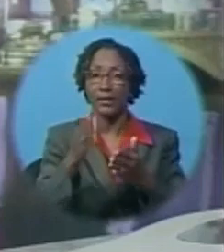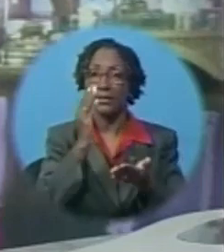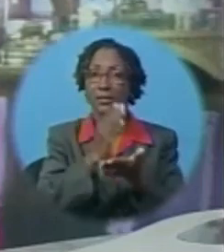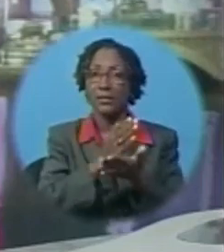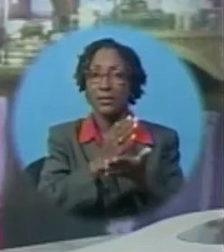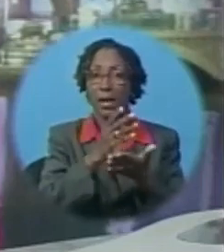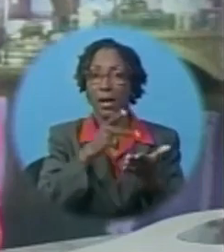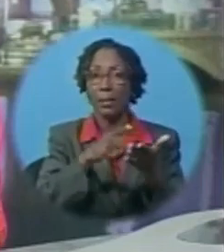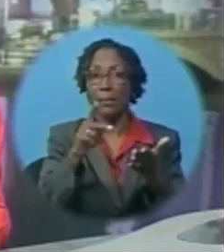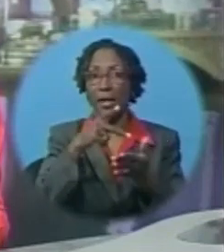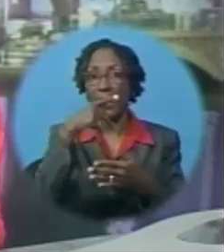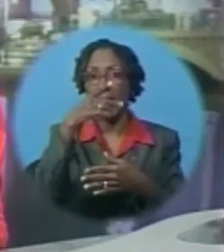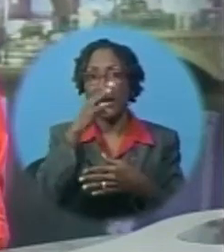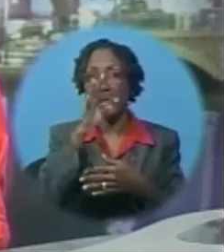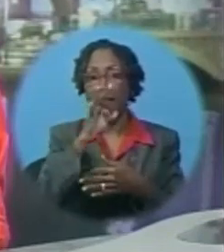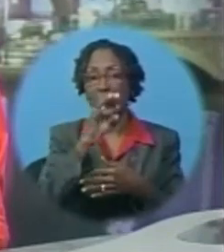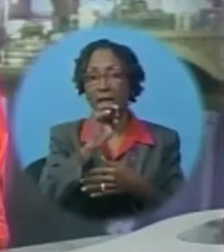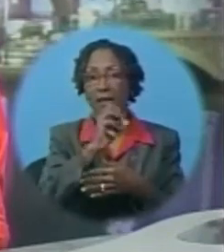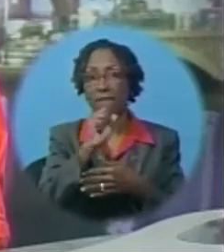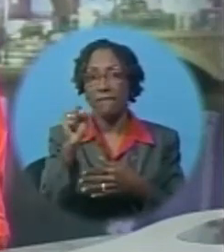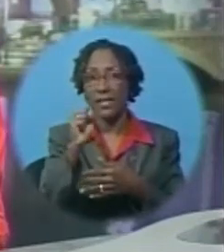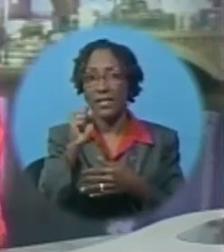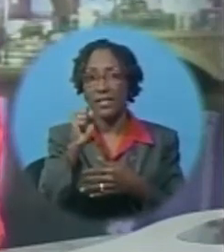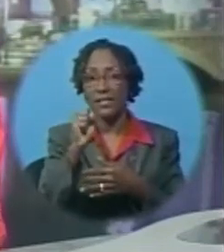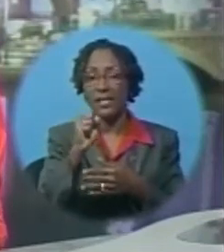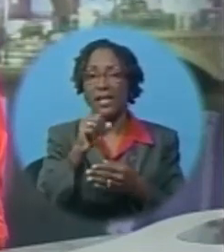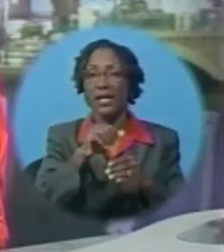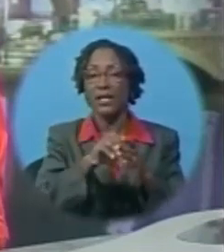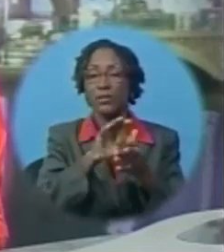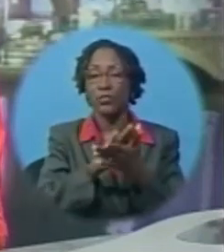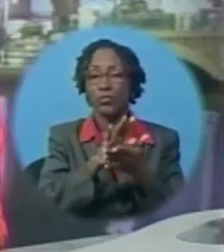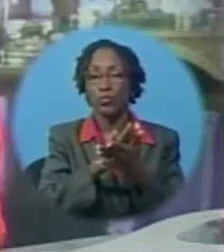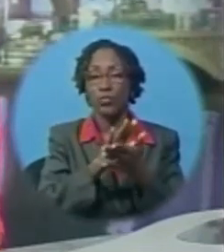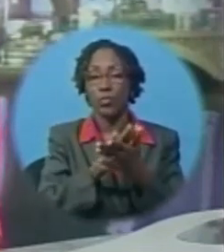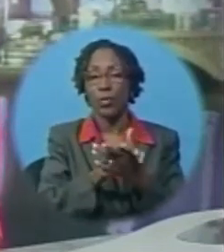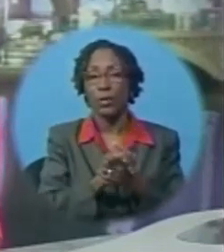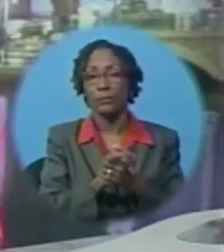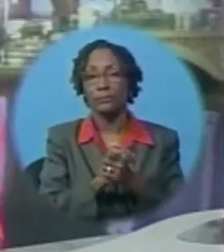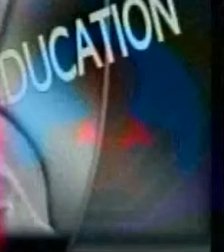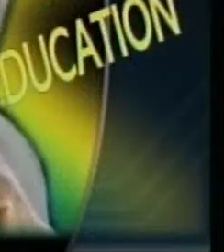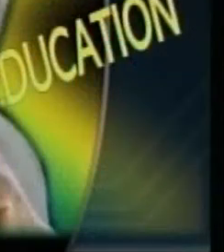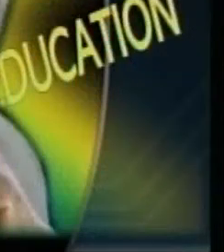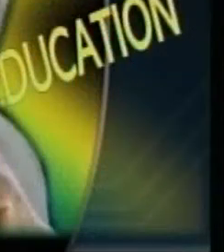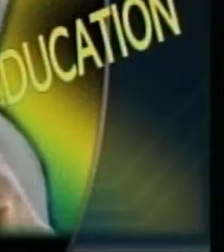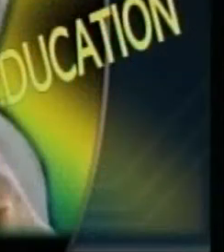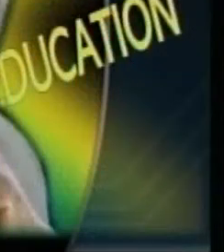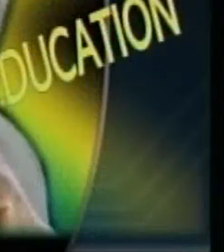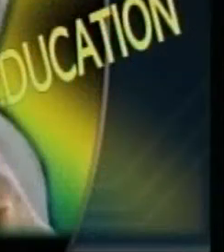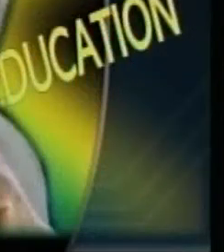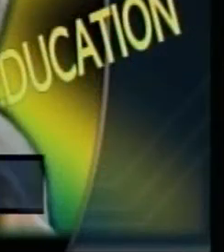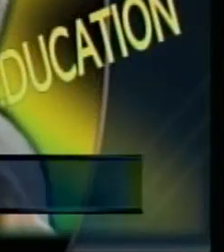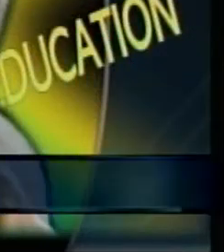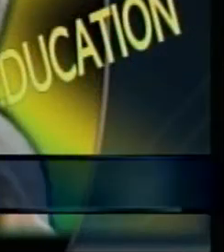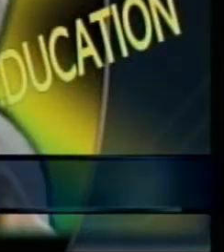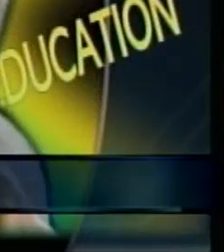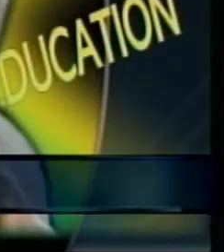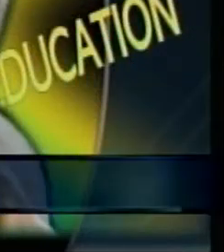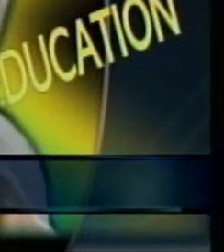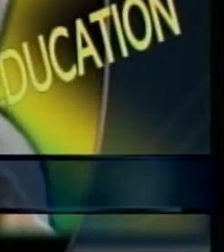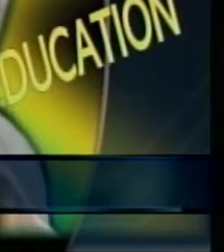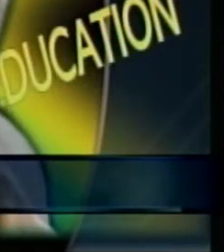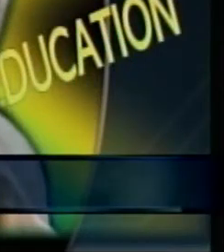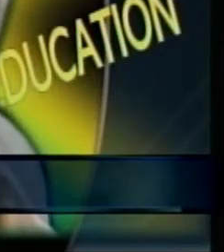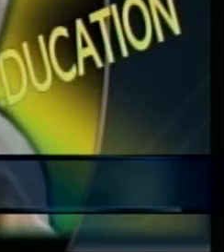schools is that it has been very successful. Many persons thought that we were going to bankrupt the system.